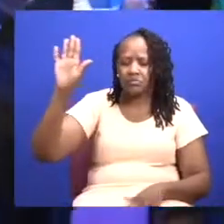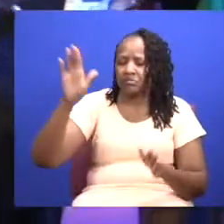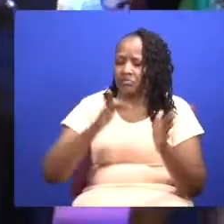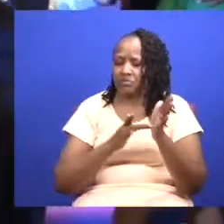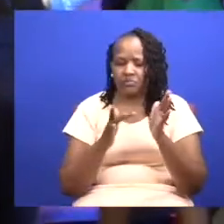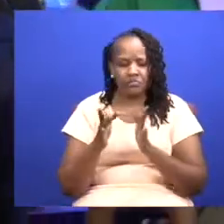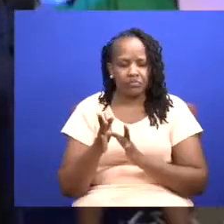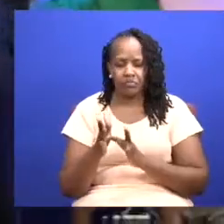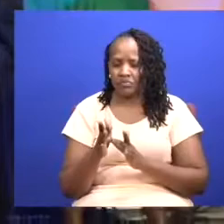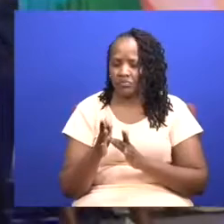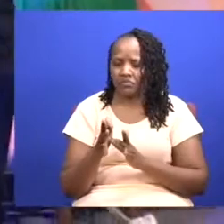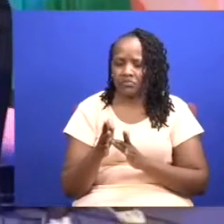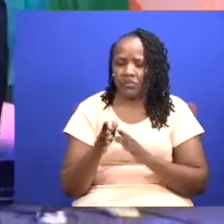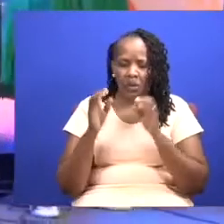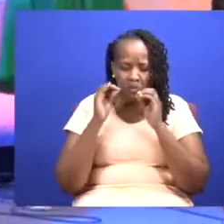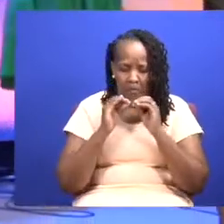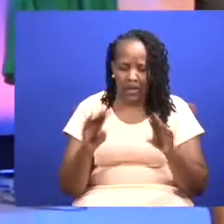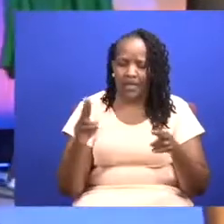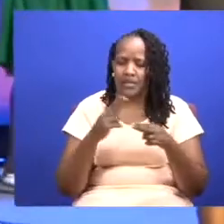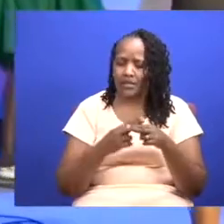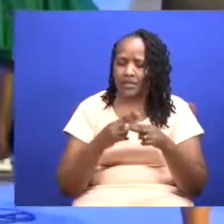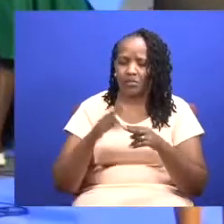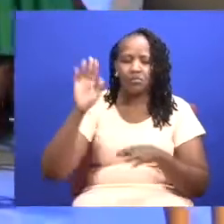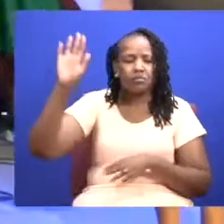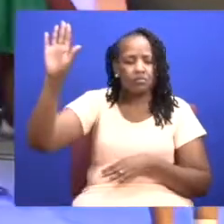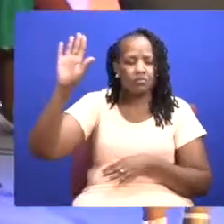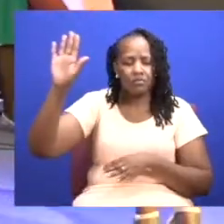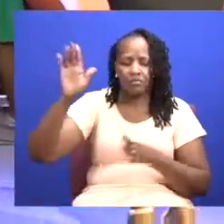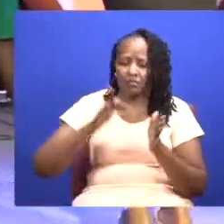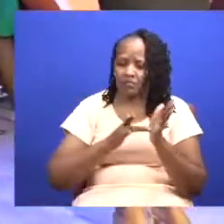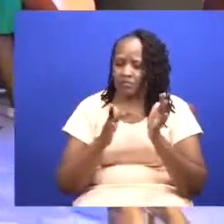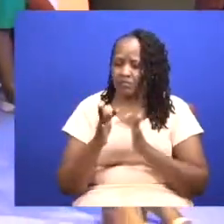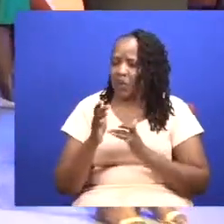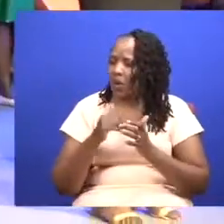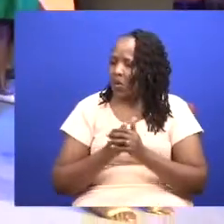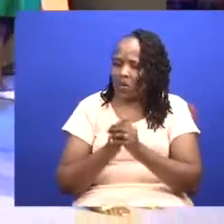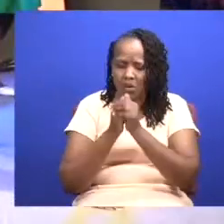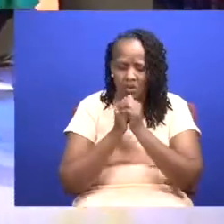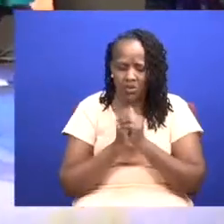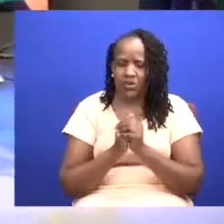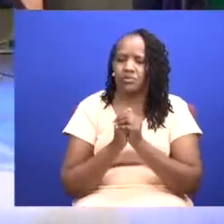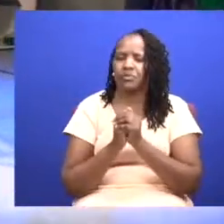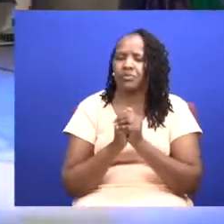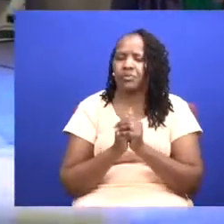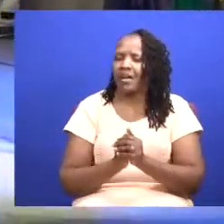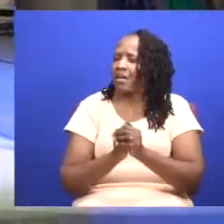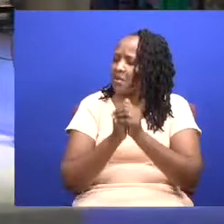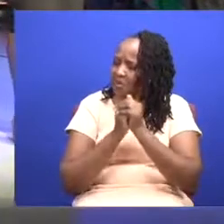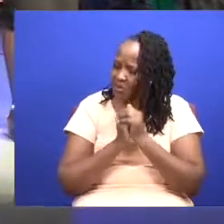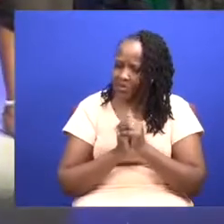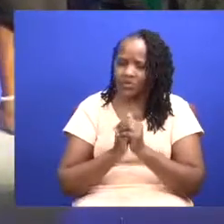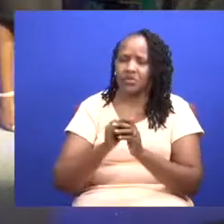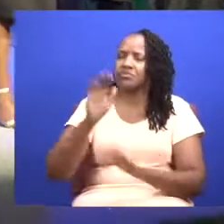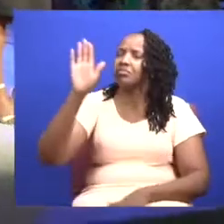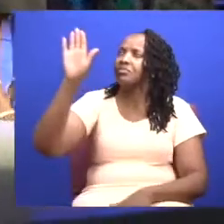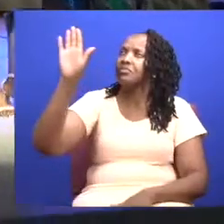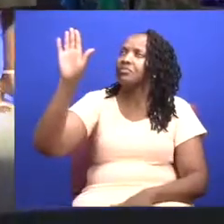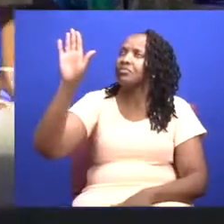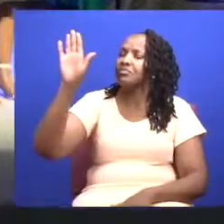Bless your name, Jesus. We bless your name, Jesus. We